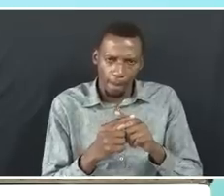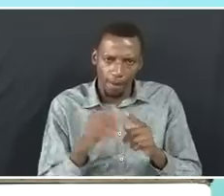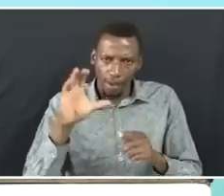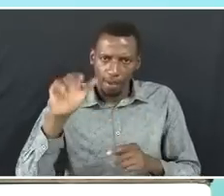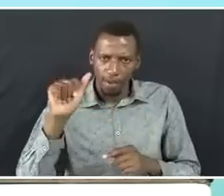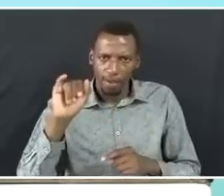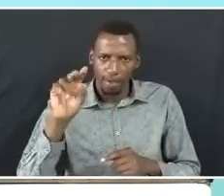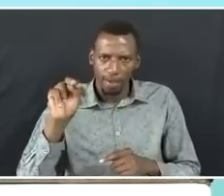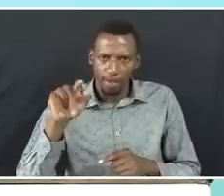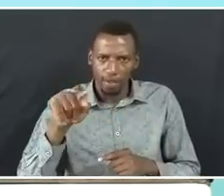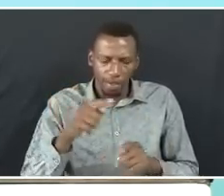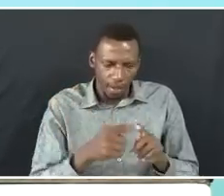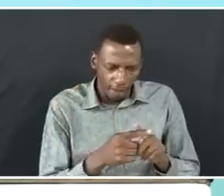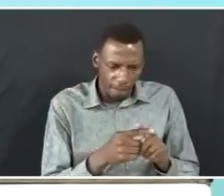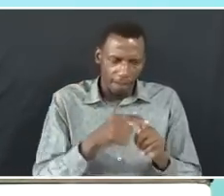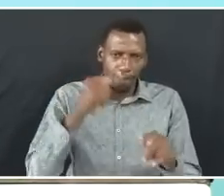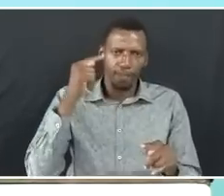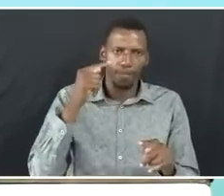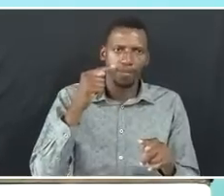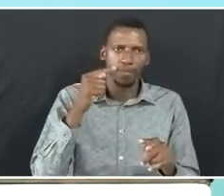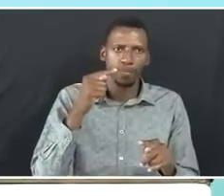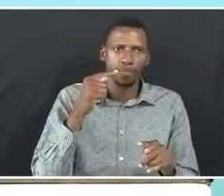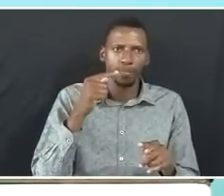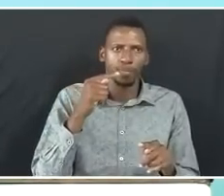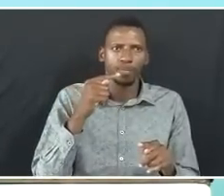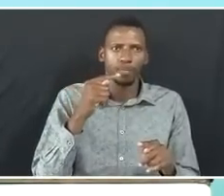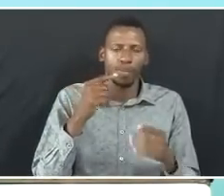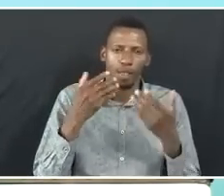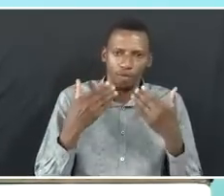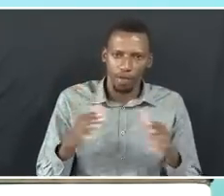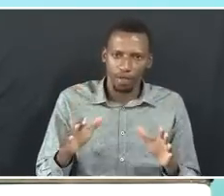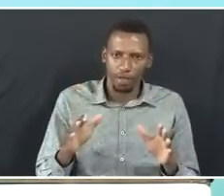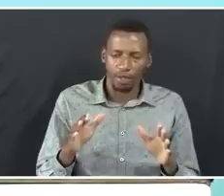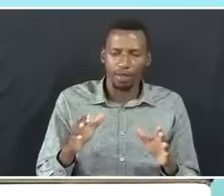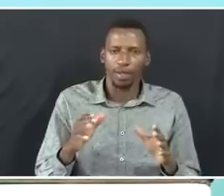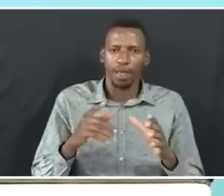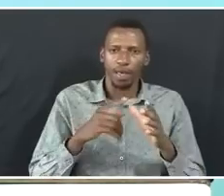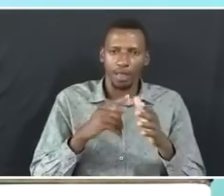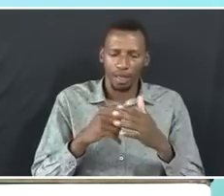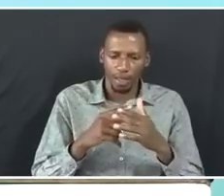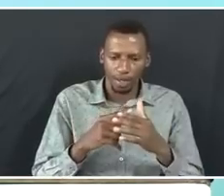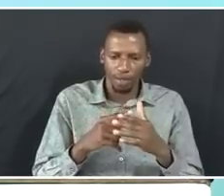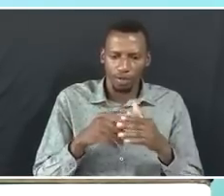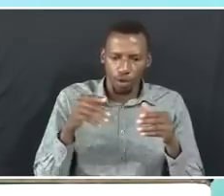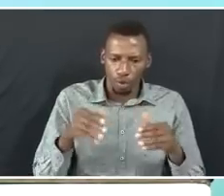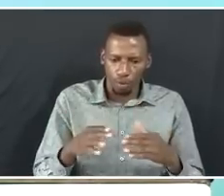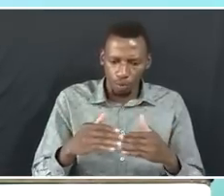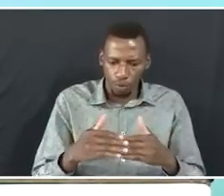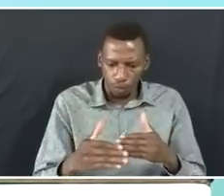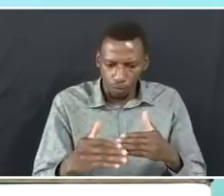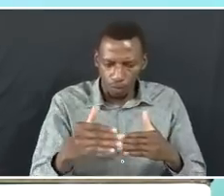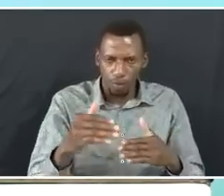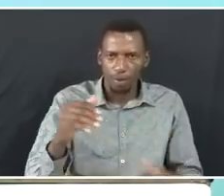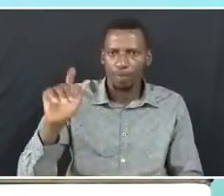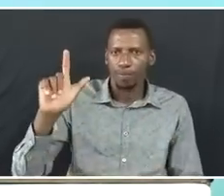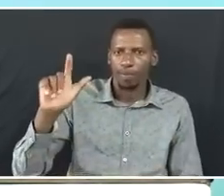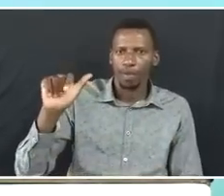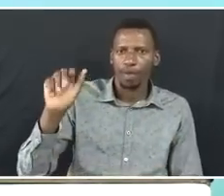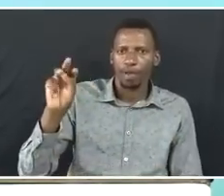which Cain had led the way, Lamech, the fifth in descent, added polygamy.